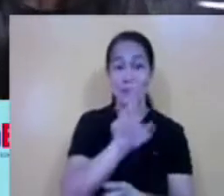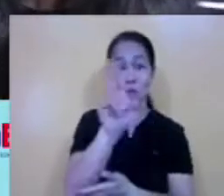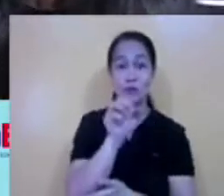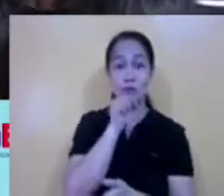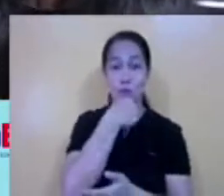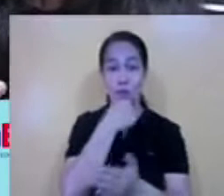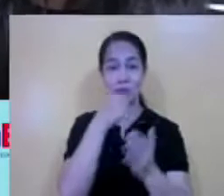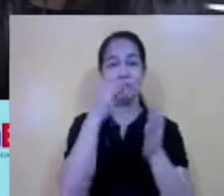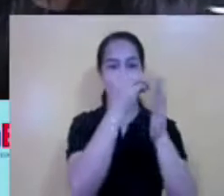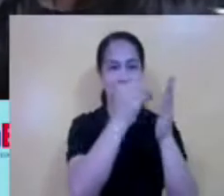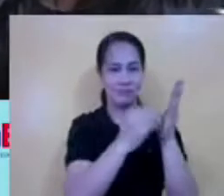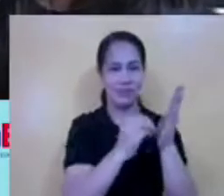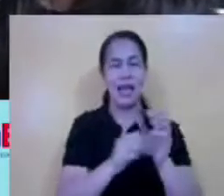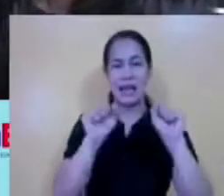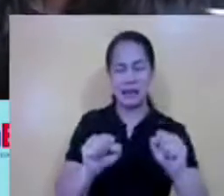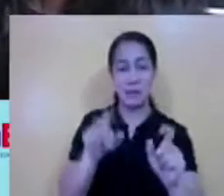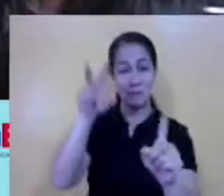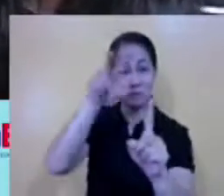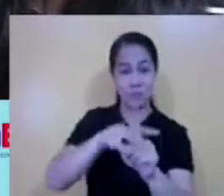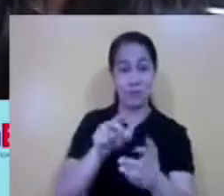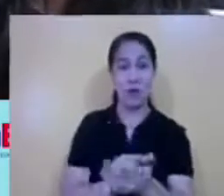it wouldn't be applied for this school year.